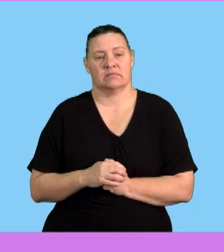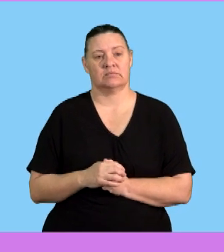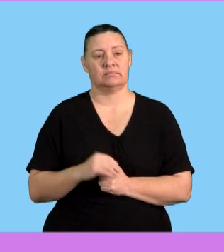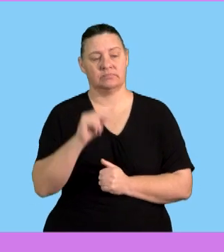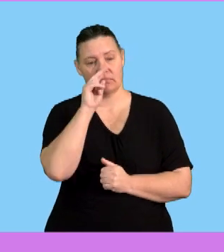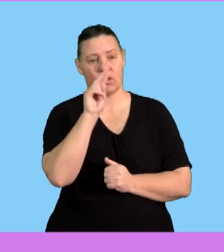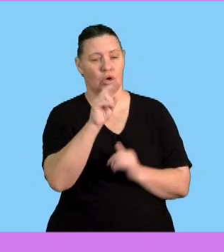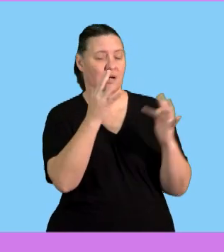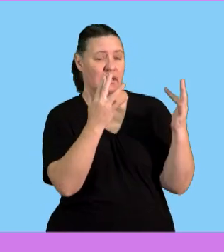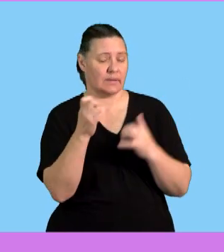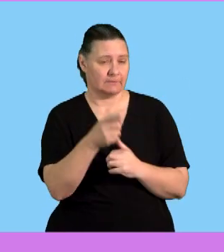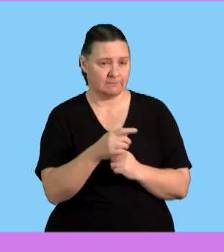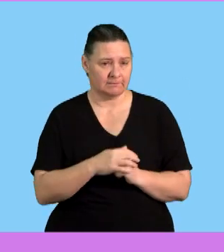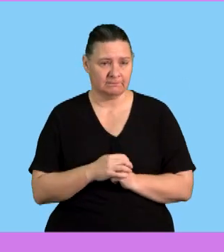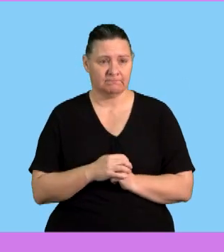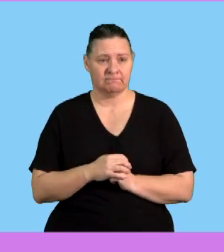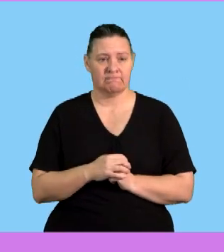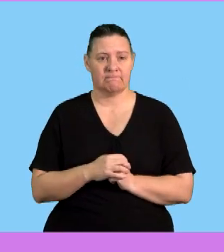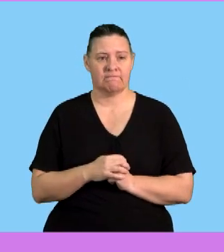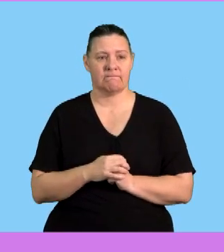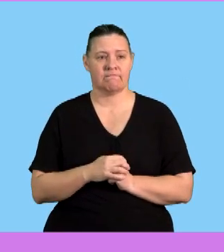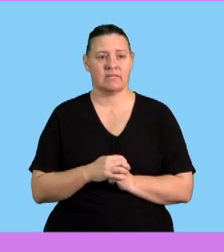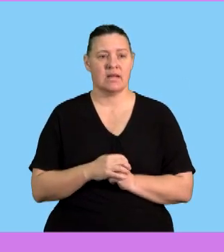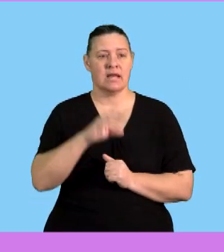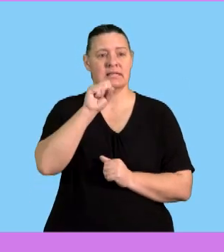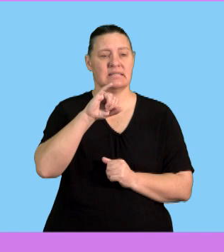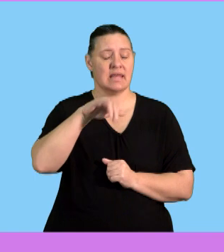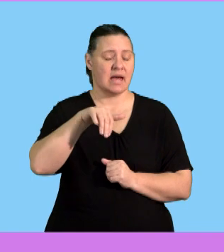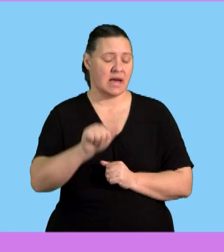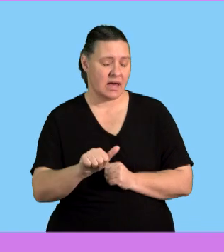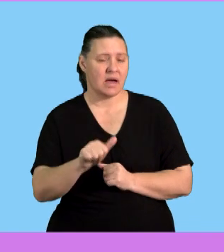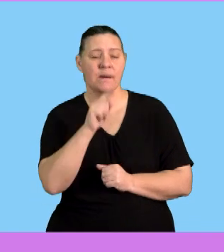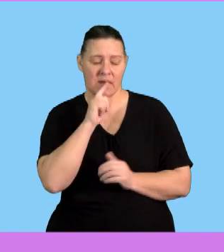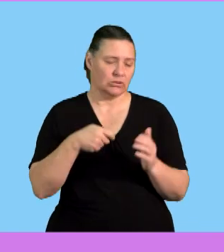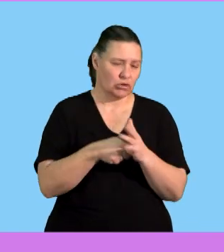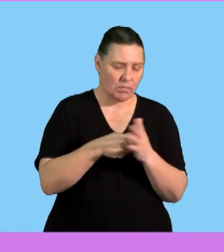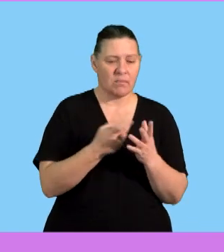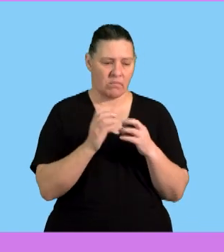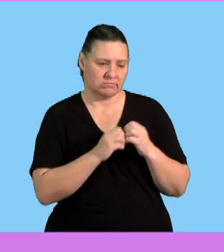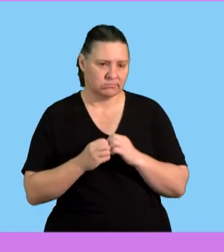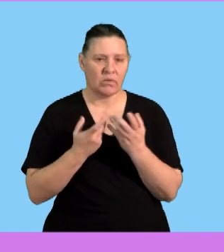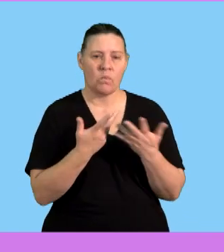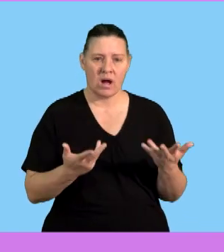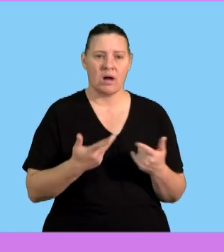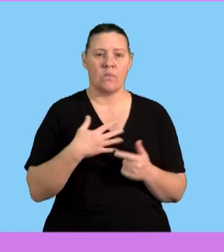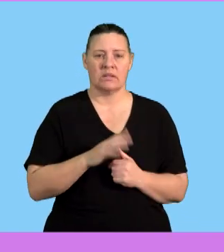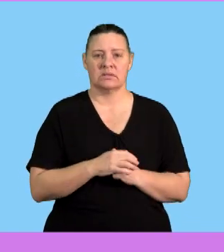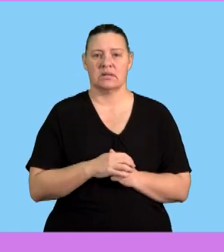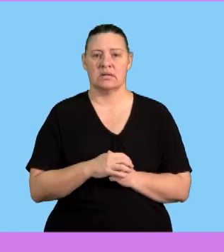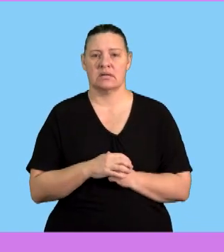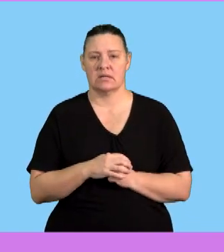Let's look at a calculation. Sia went shopping for ingredients to make and sell